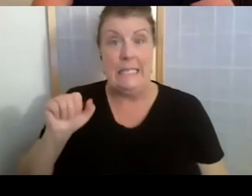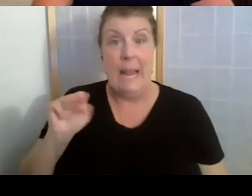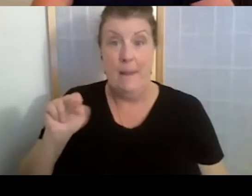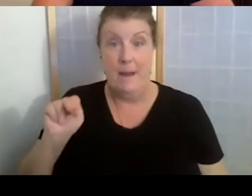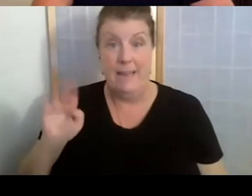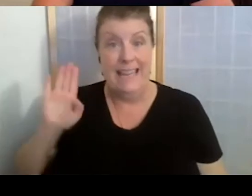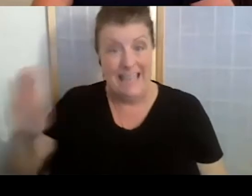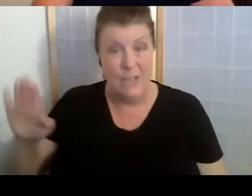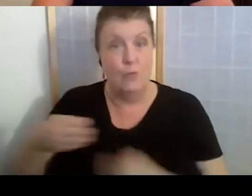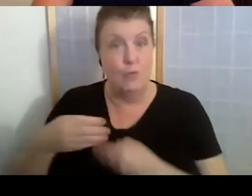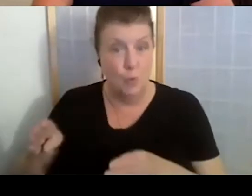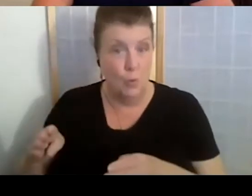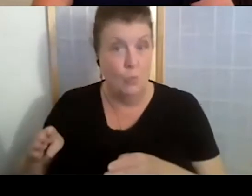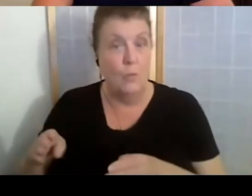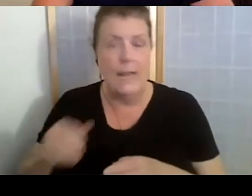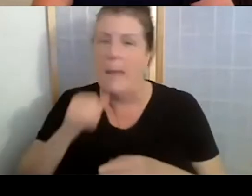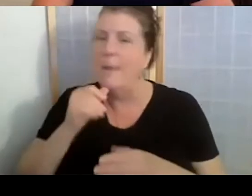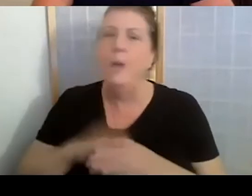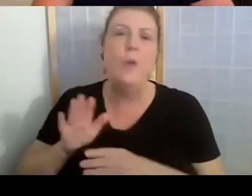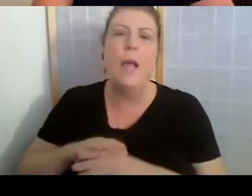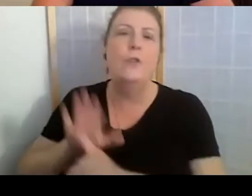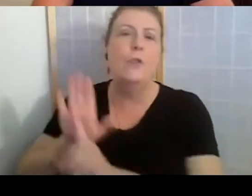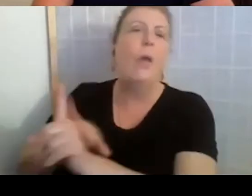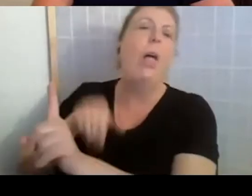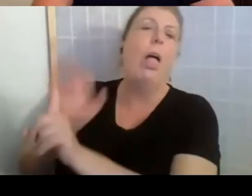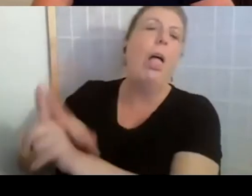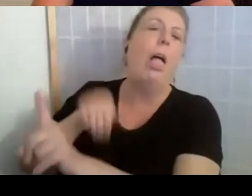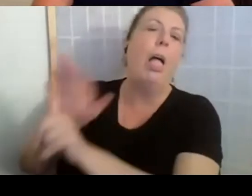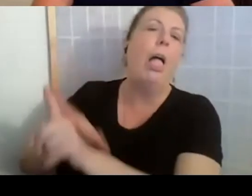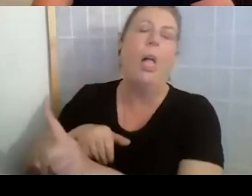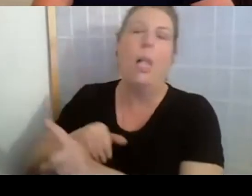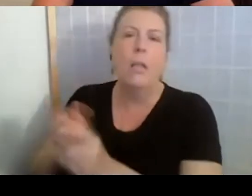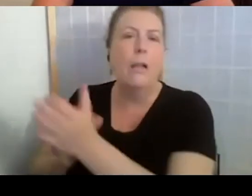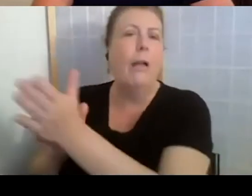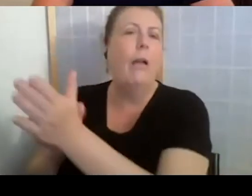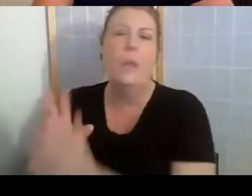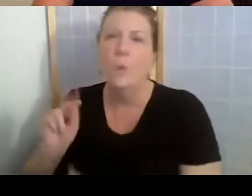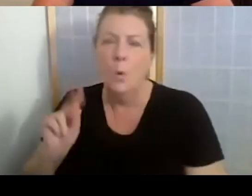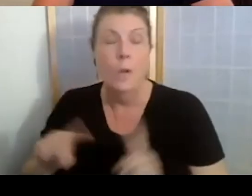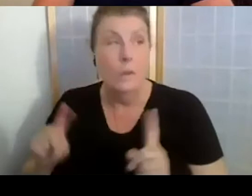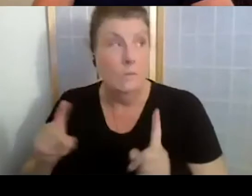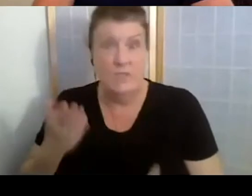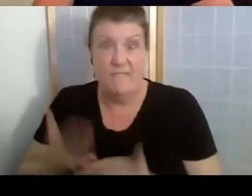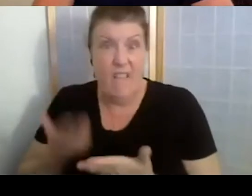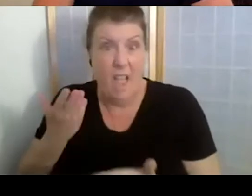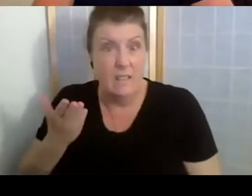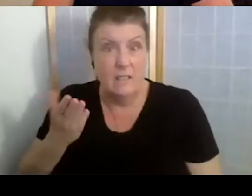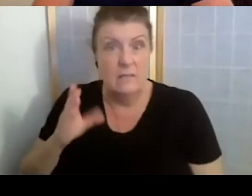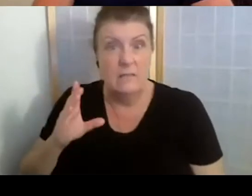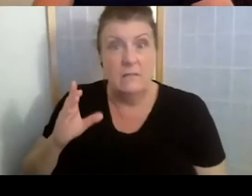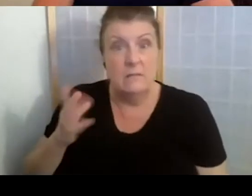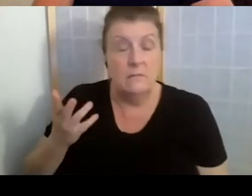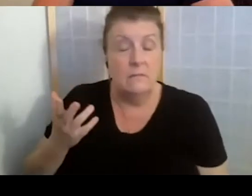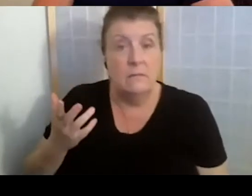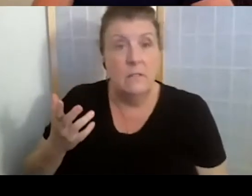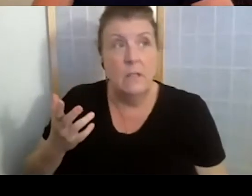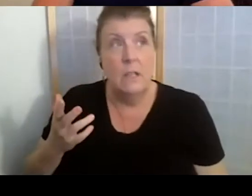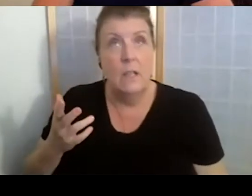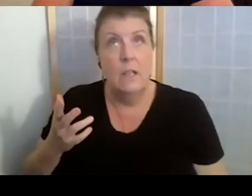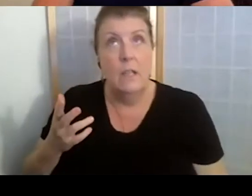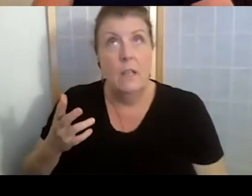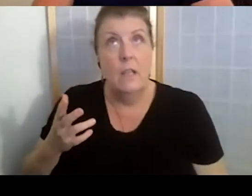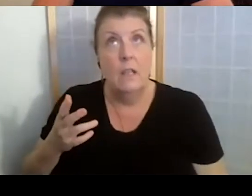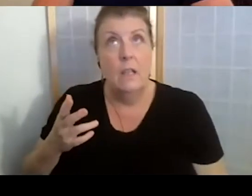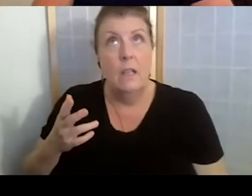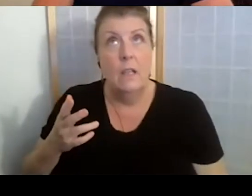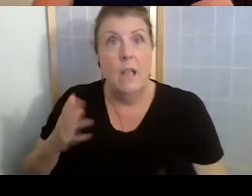just to effusively praise him. This is just the fact of the matter that you know, I think that, allow me to speak on this,